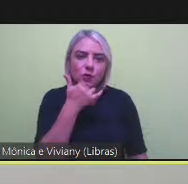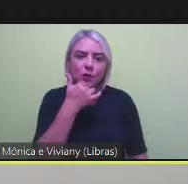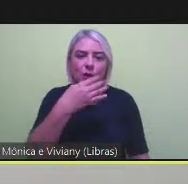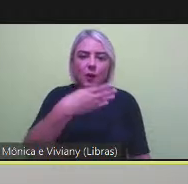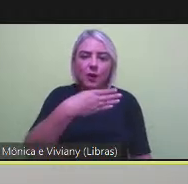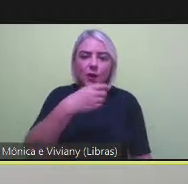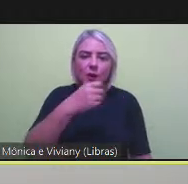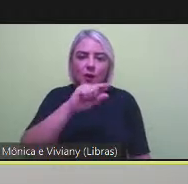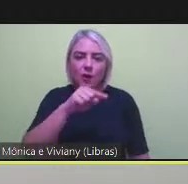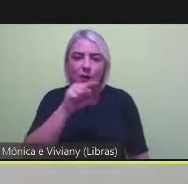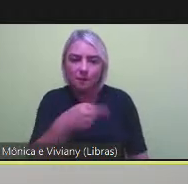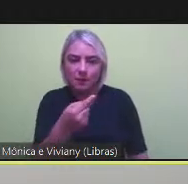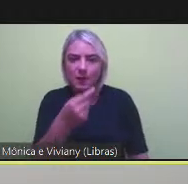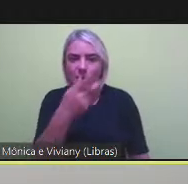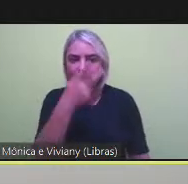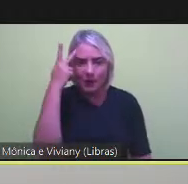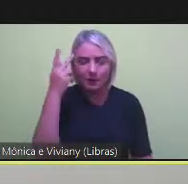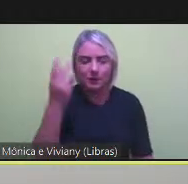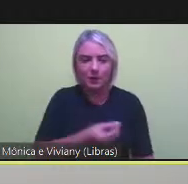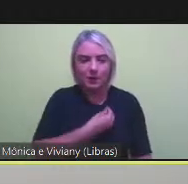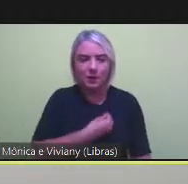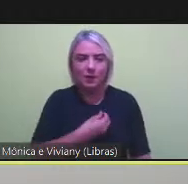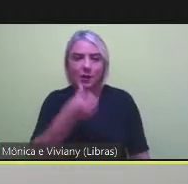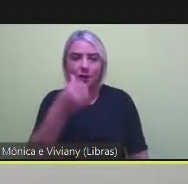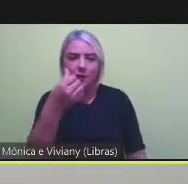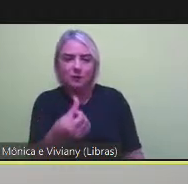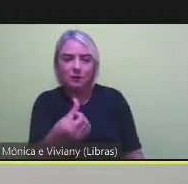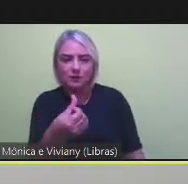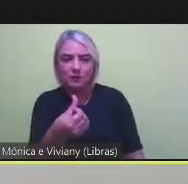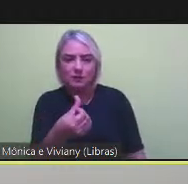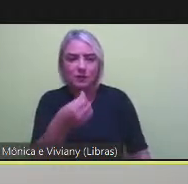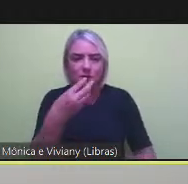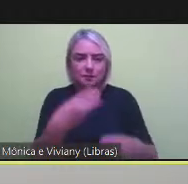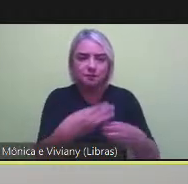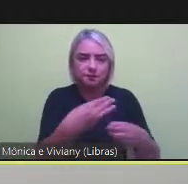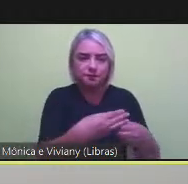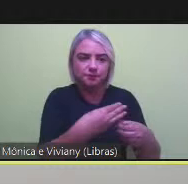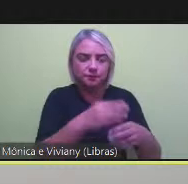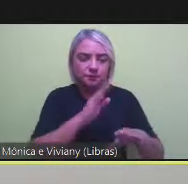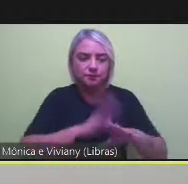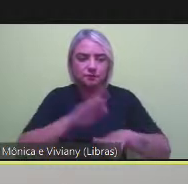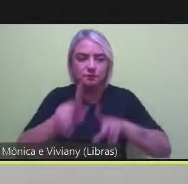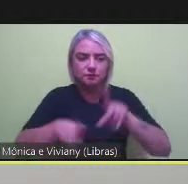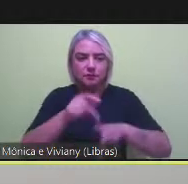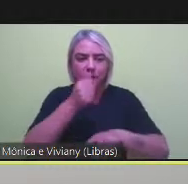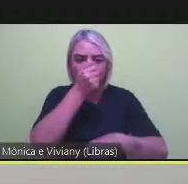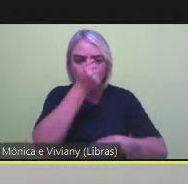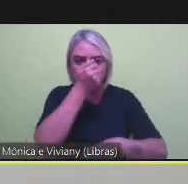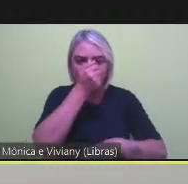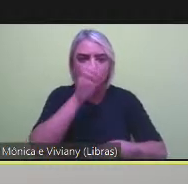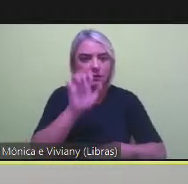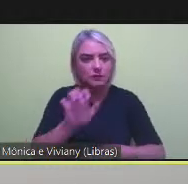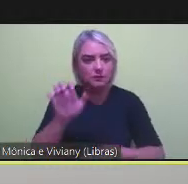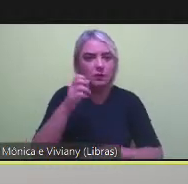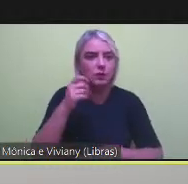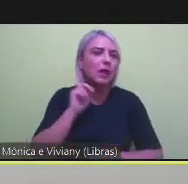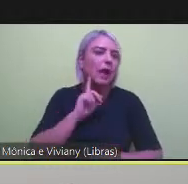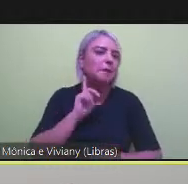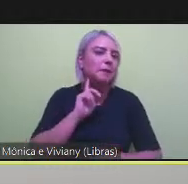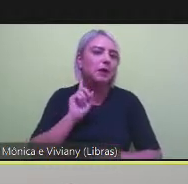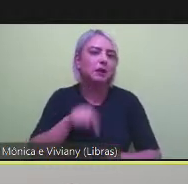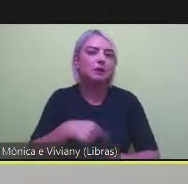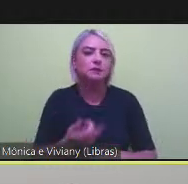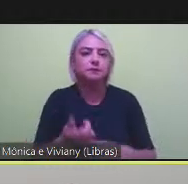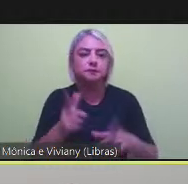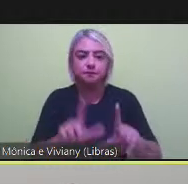Sorry, 417,000. We are the 6th municipality that has the most popularity